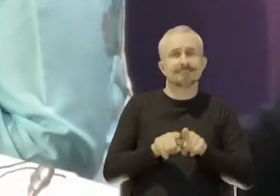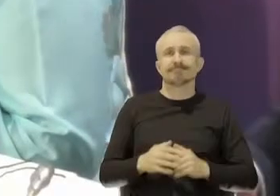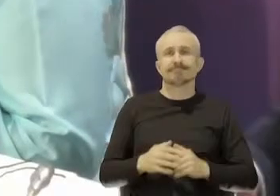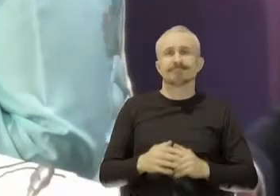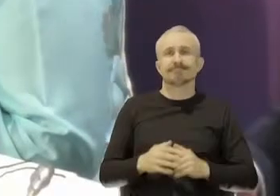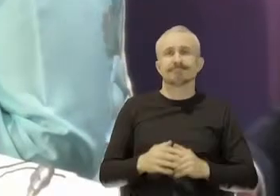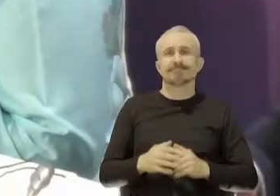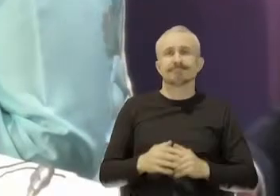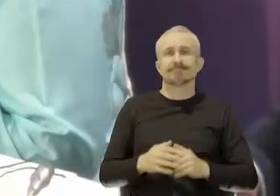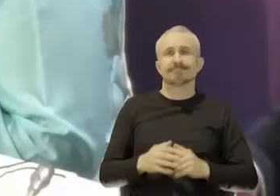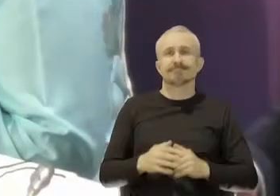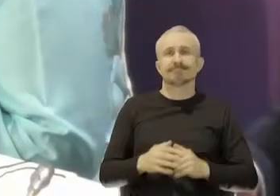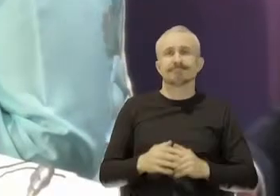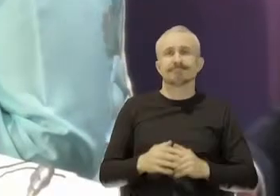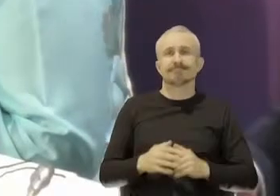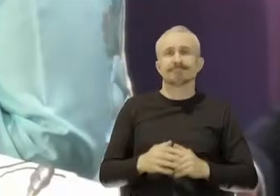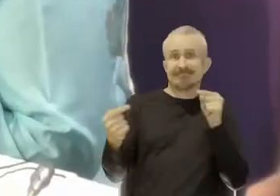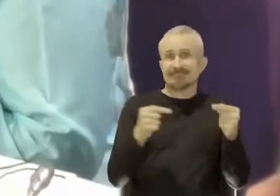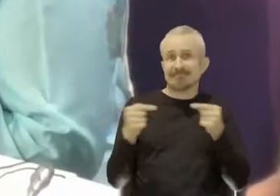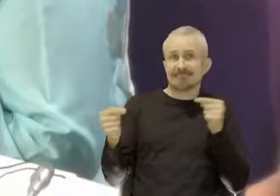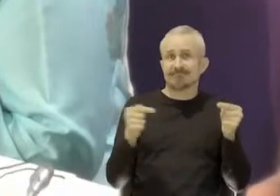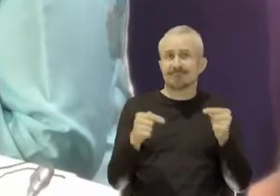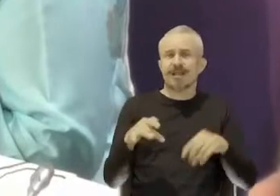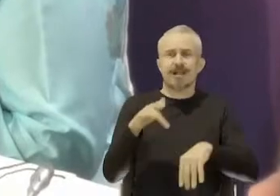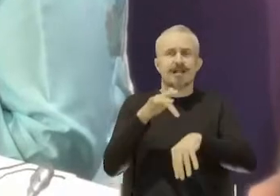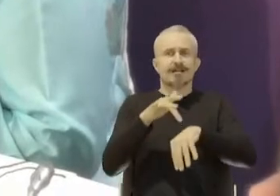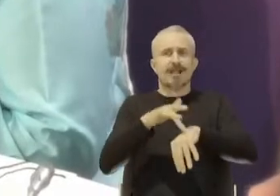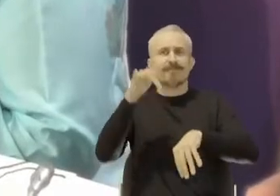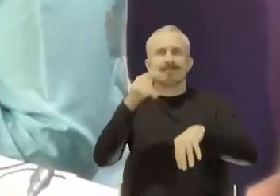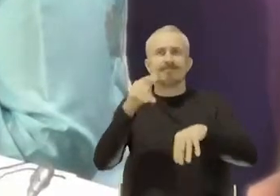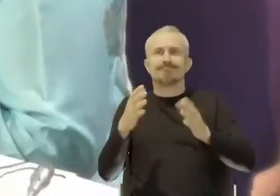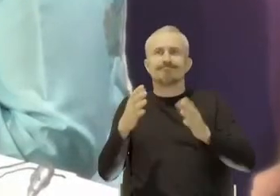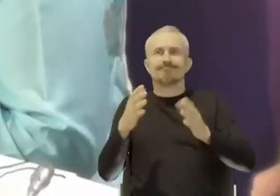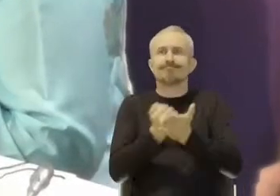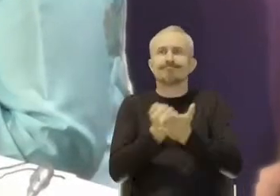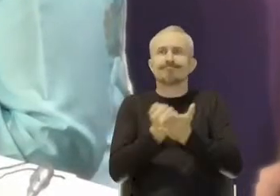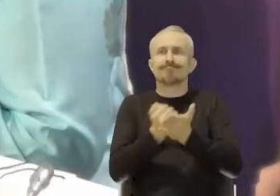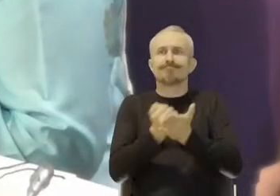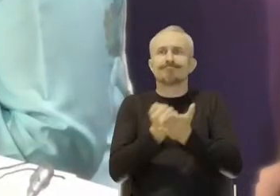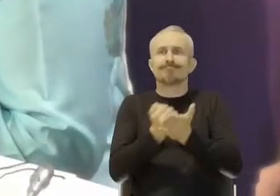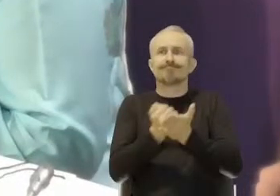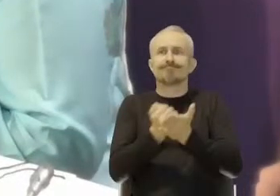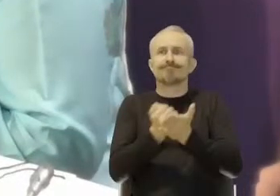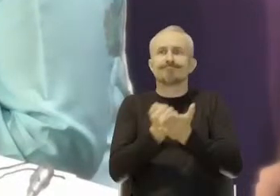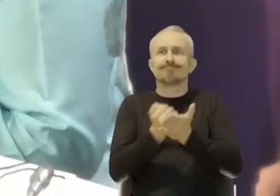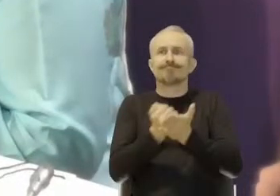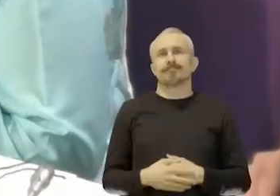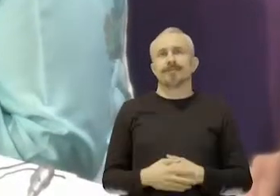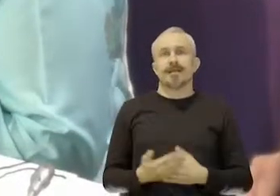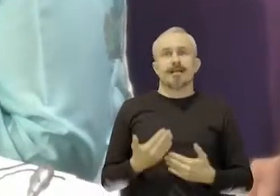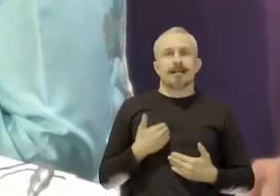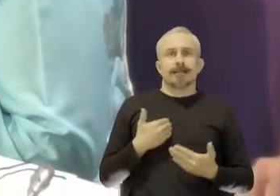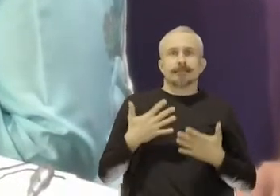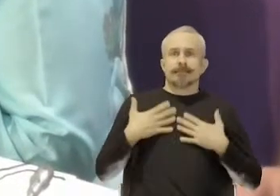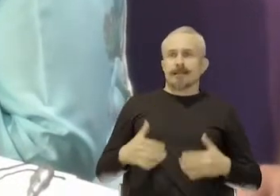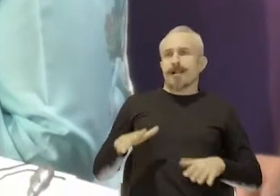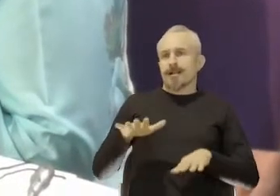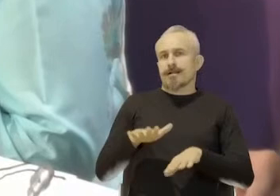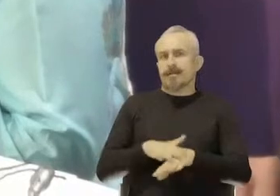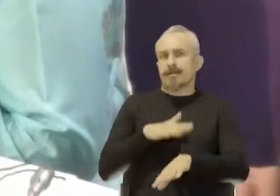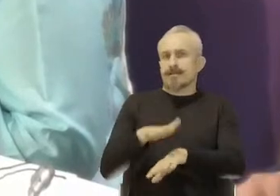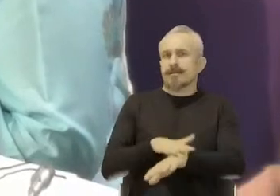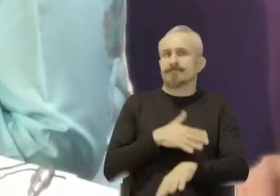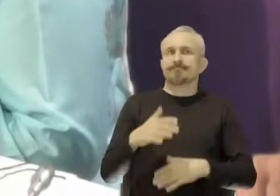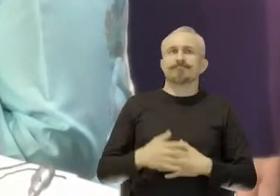looking forward to the debate. I will hear you. I will take note. Your statement will also be shared on the World Urban Forum website, and